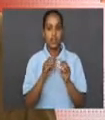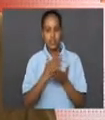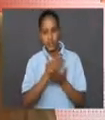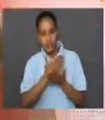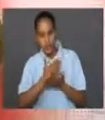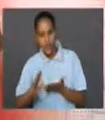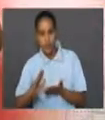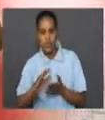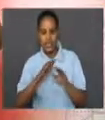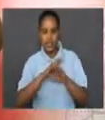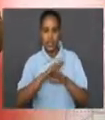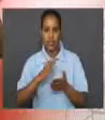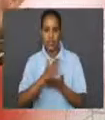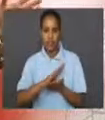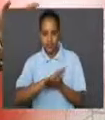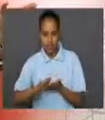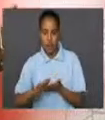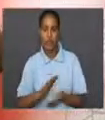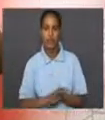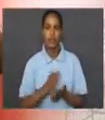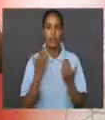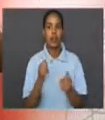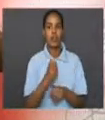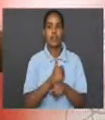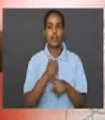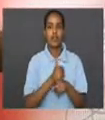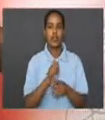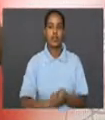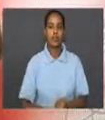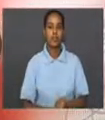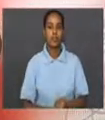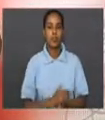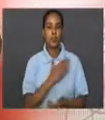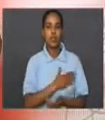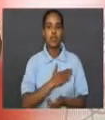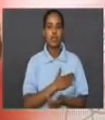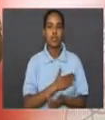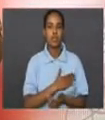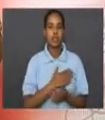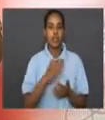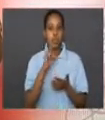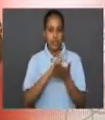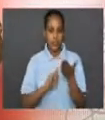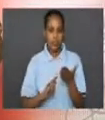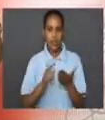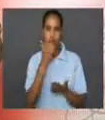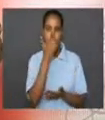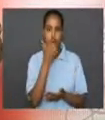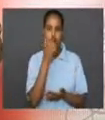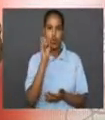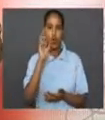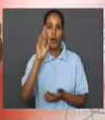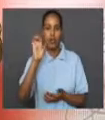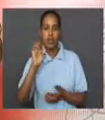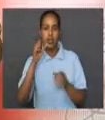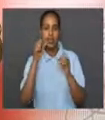off. Students, let us do an exercise. Please list the common